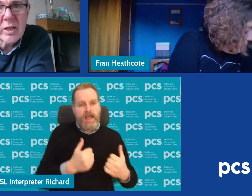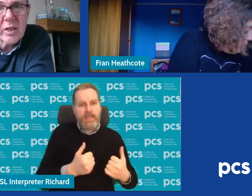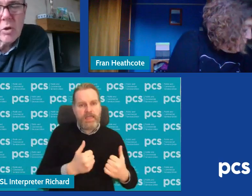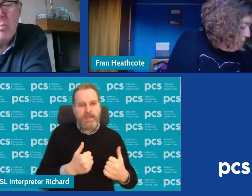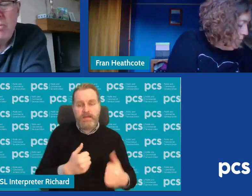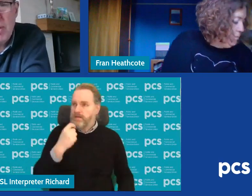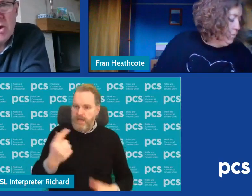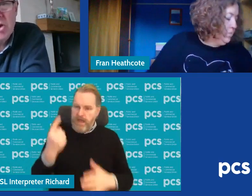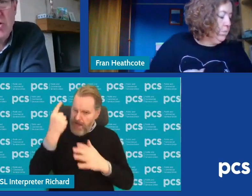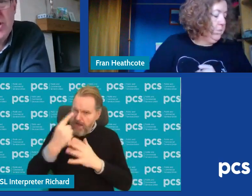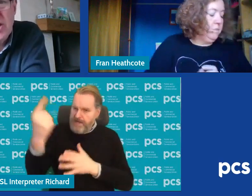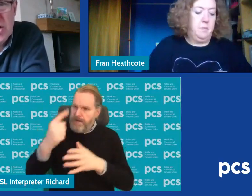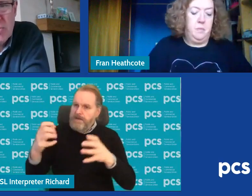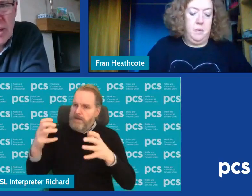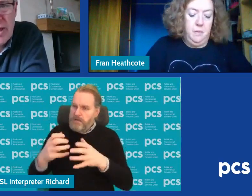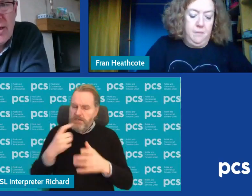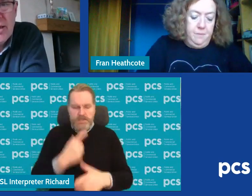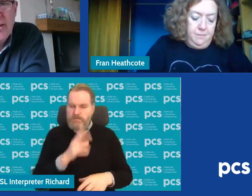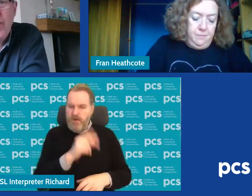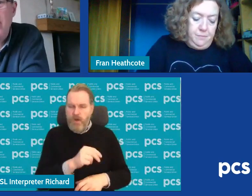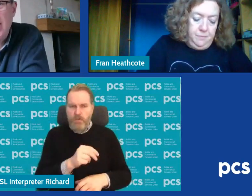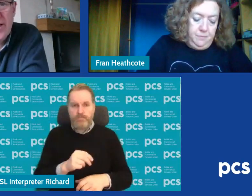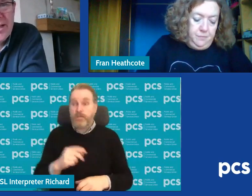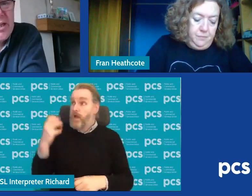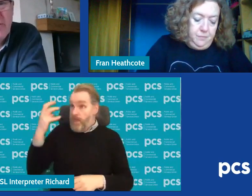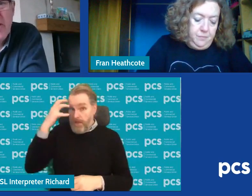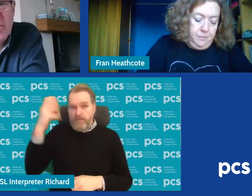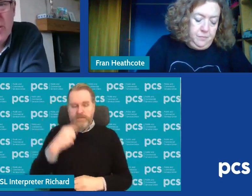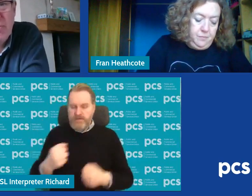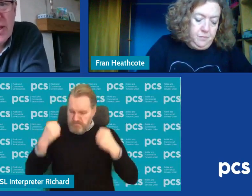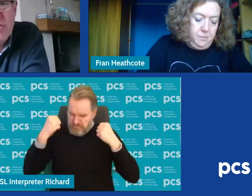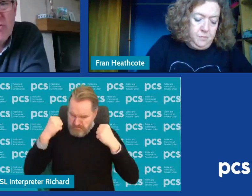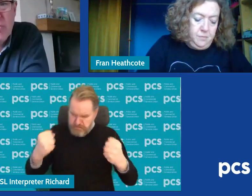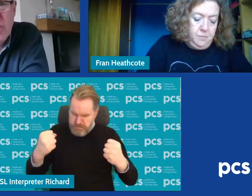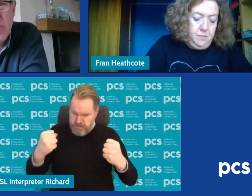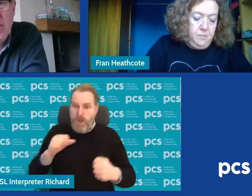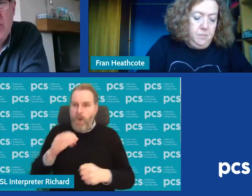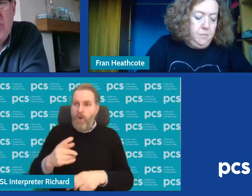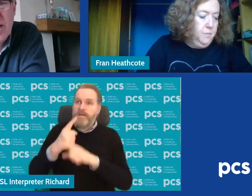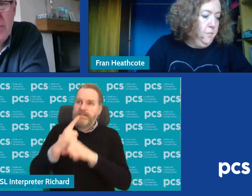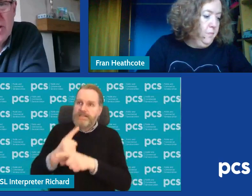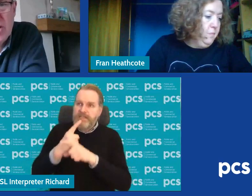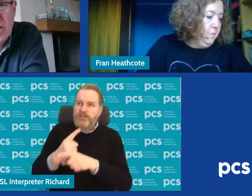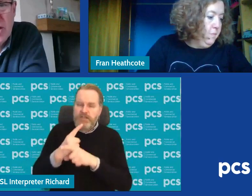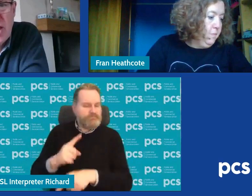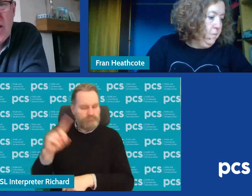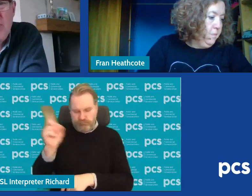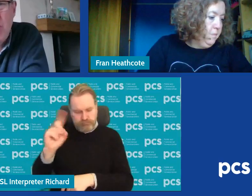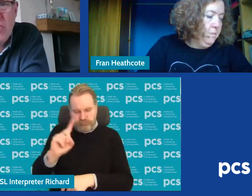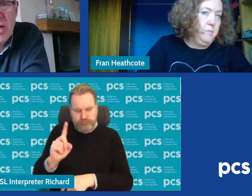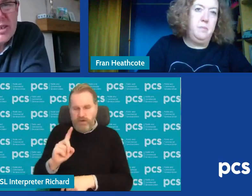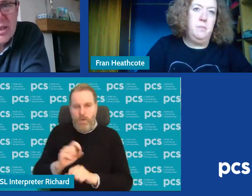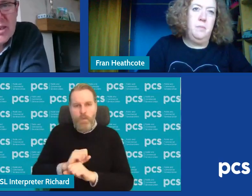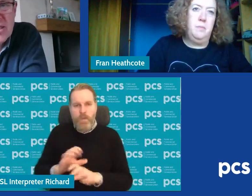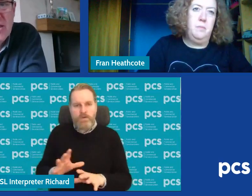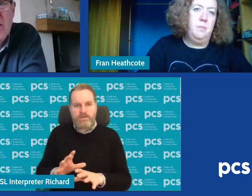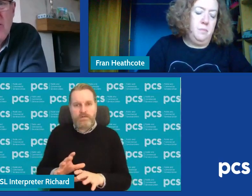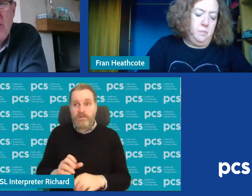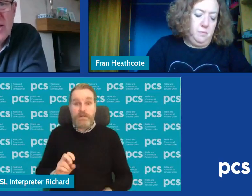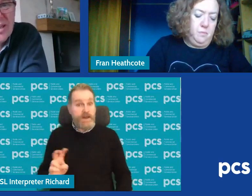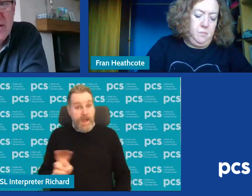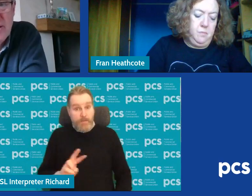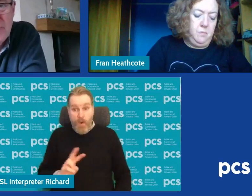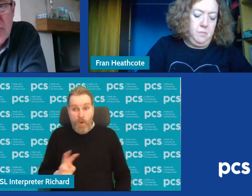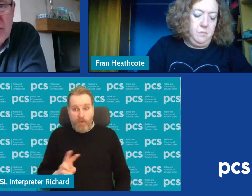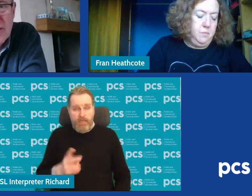The government said they would not budge on teachers' pay because they had an individual pay review body recommendation. In both cases,